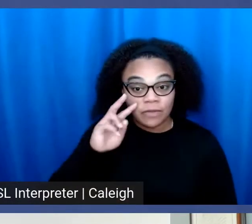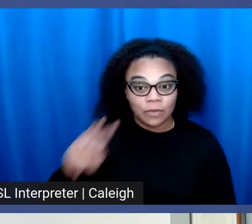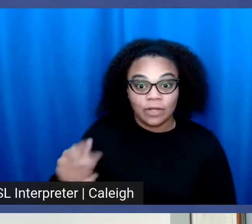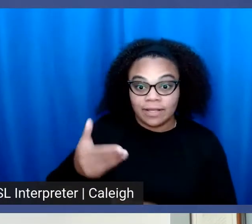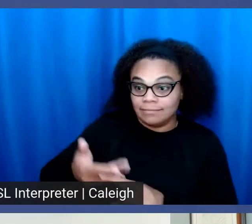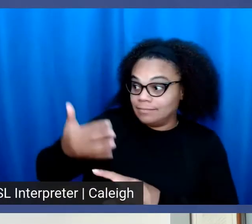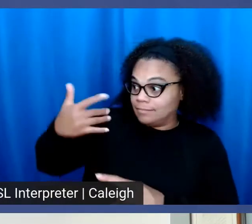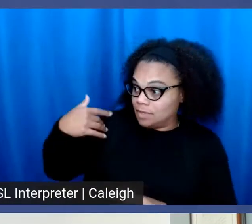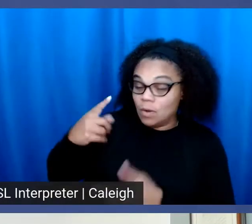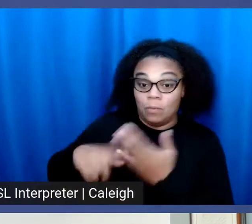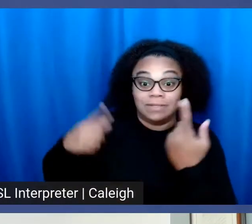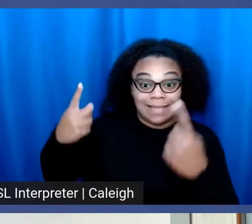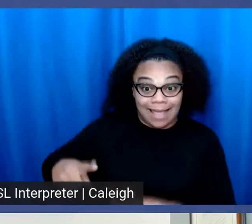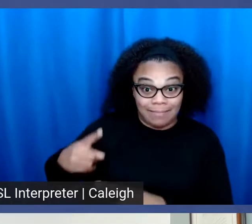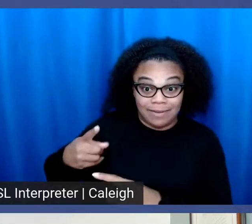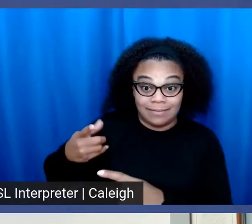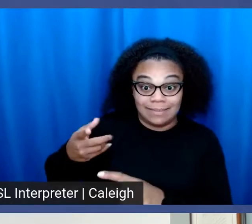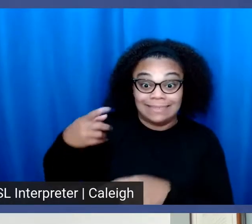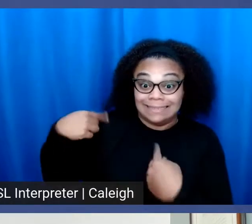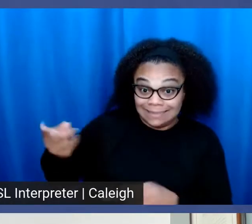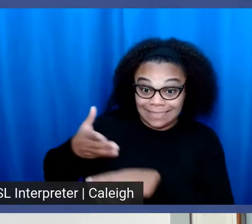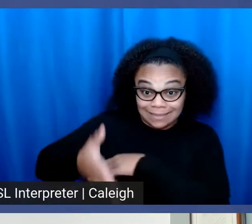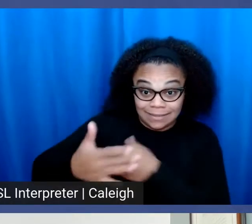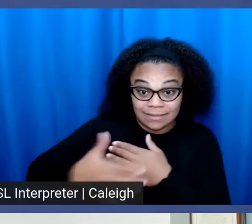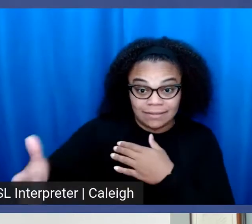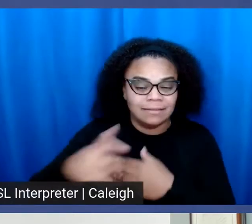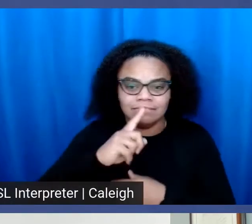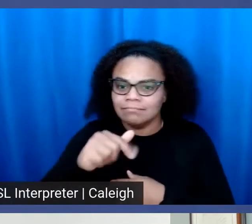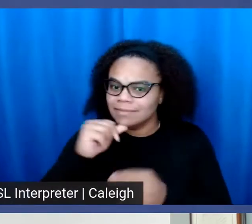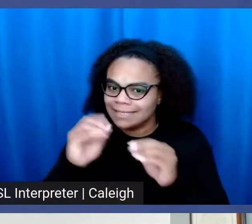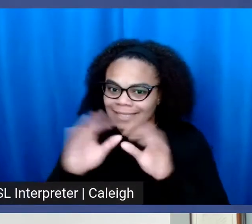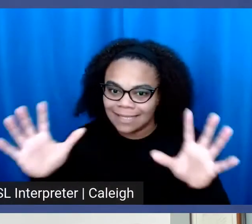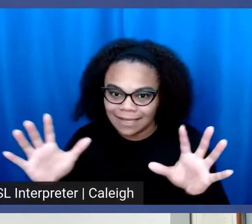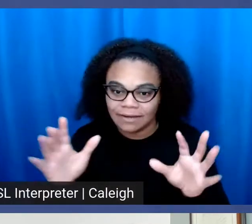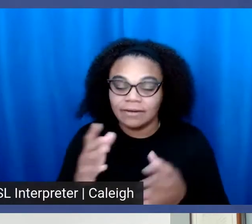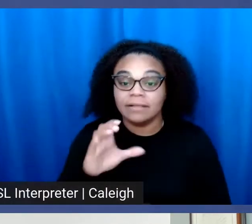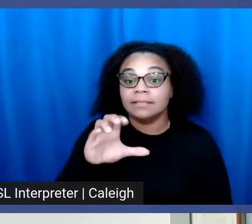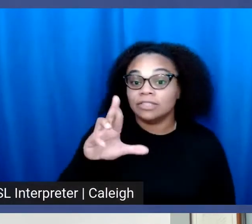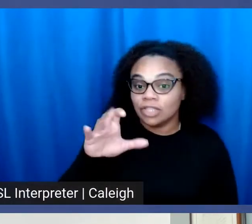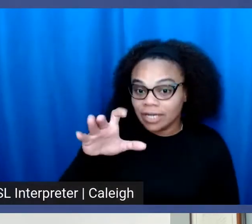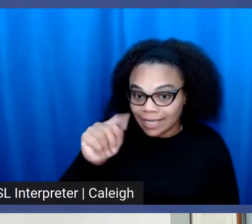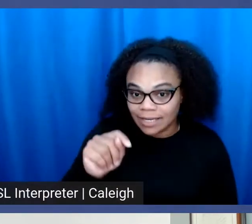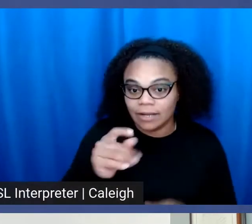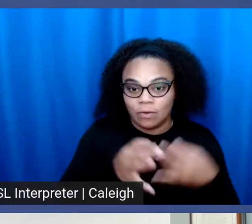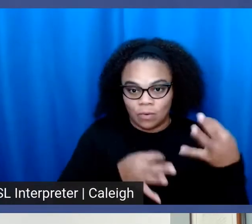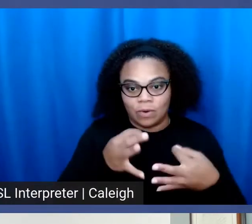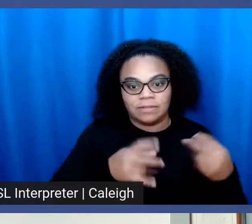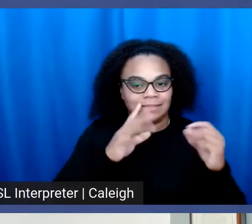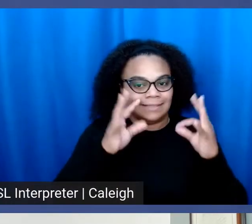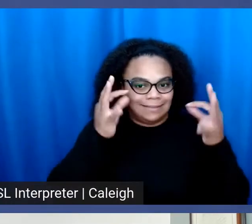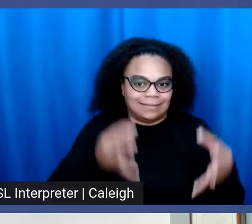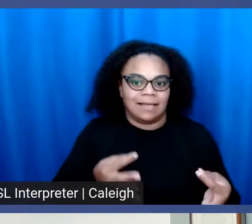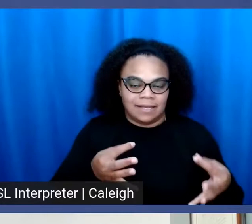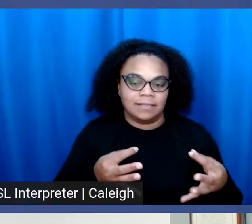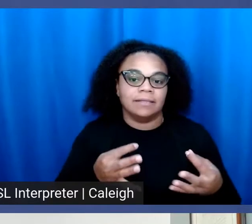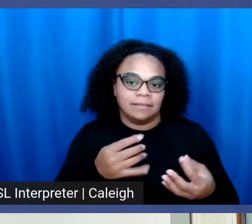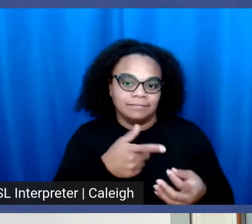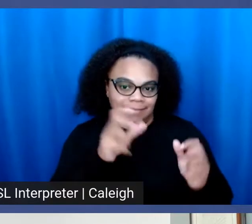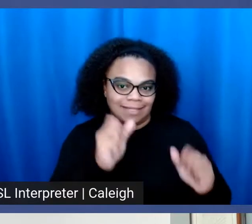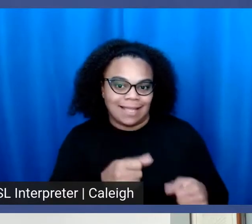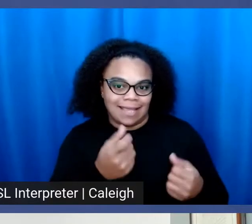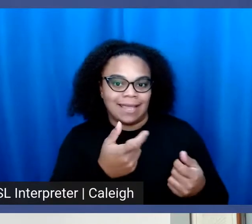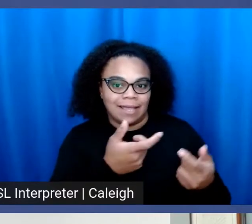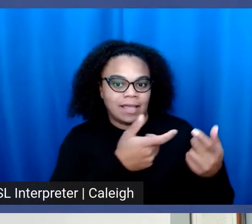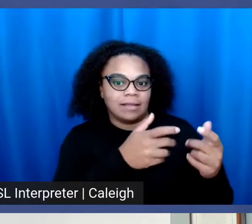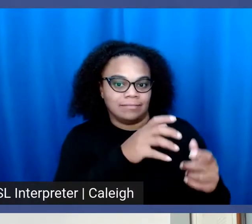following, it's not as clear as you would like. And you see circuit courts saying, well, school boards can pull books that purport to be nonfiction, but it